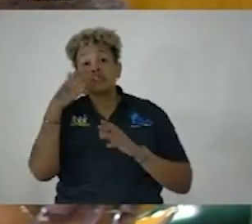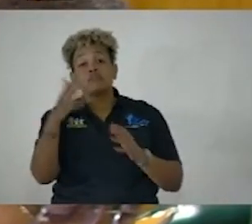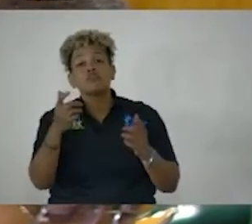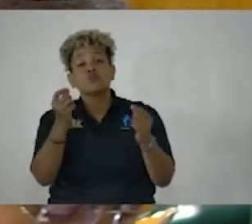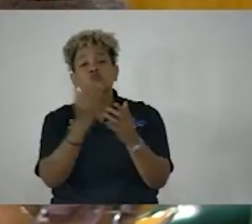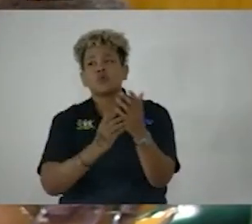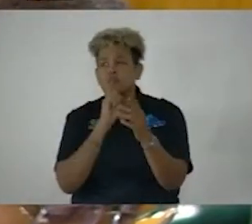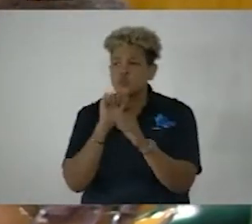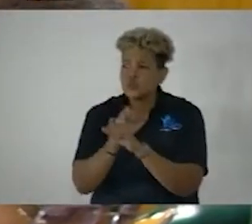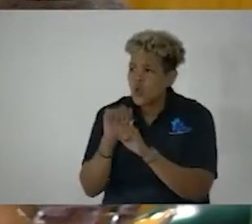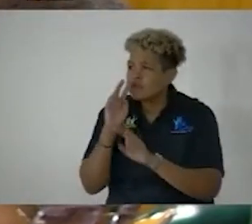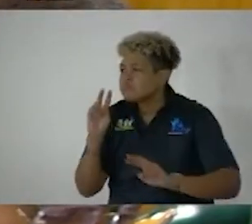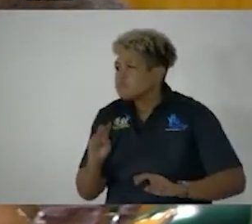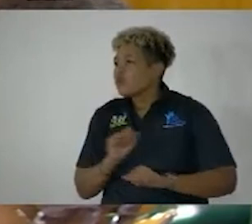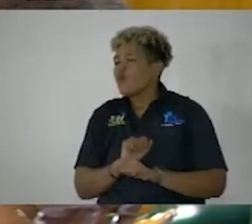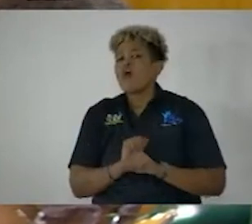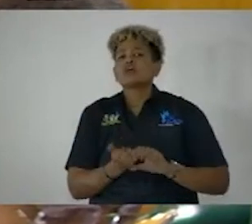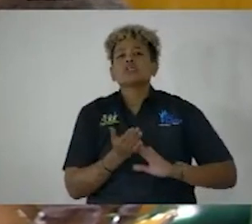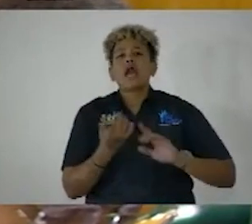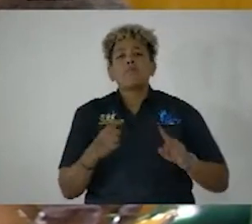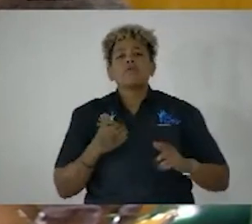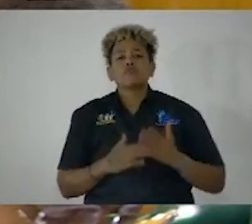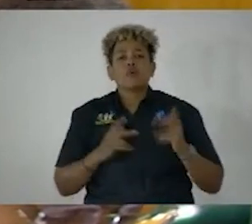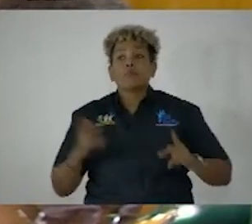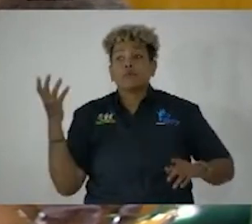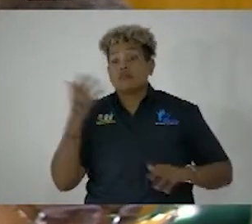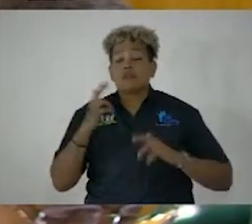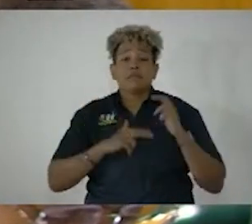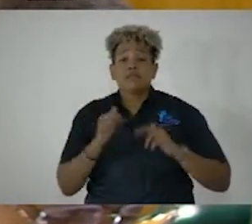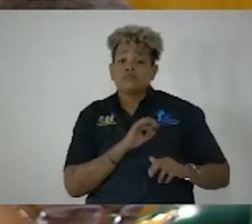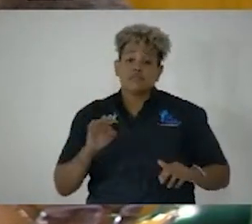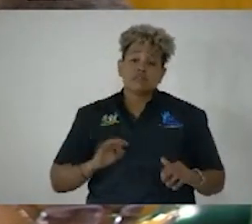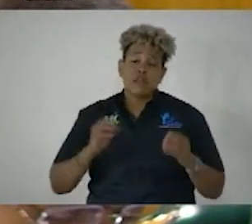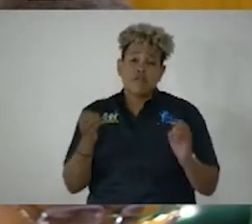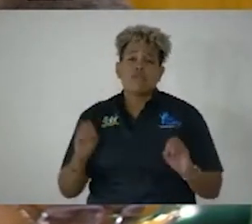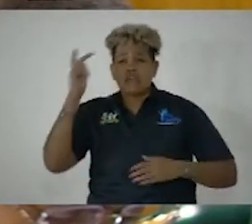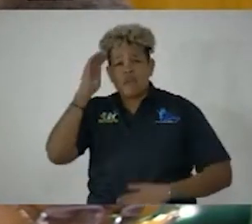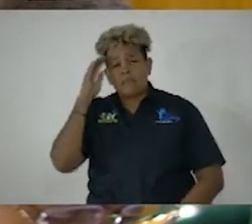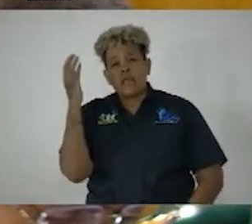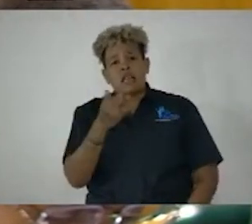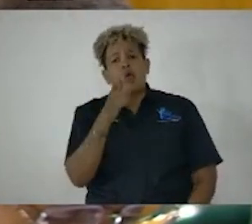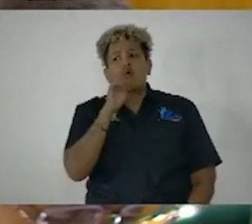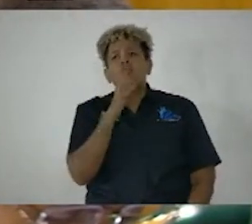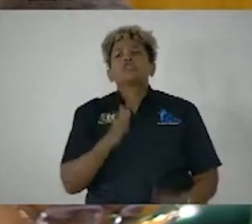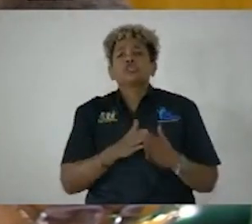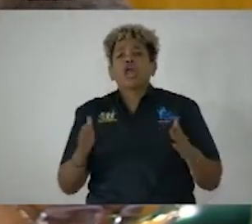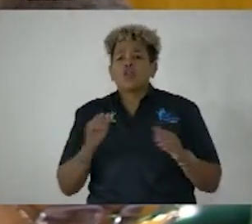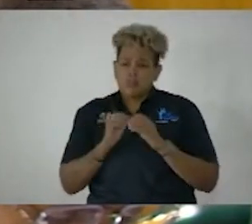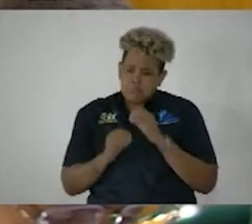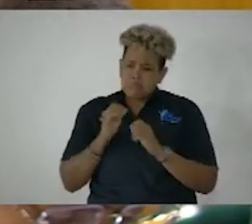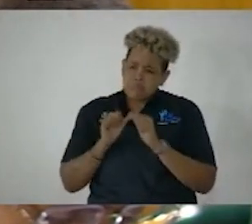some shoring up works. There are people at the building, employees of the Office of the Prime Minister, who do general maintenance